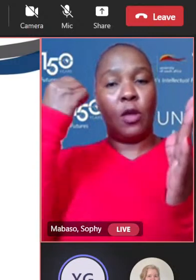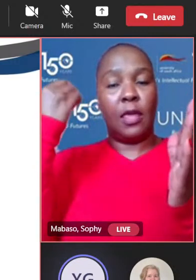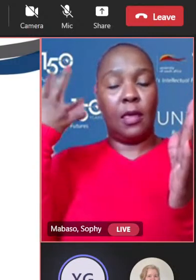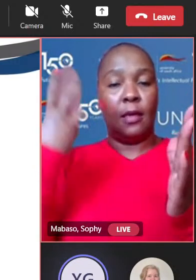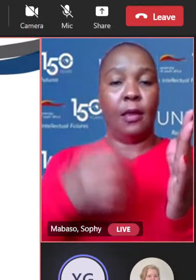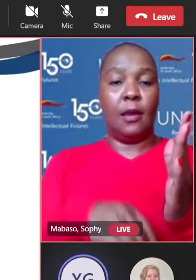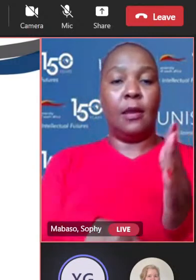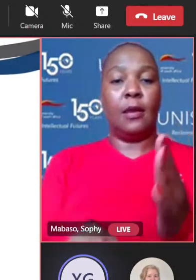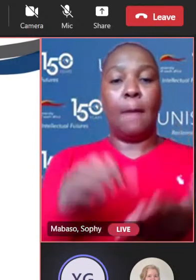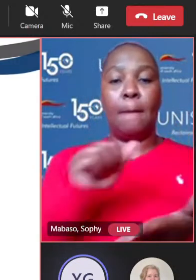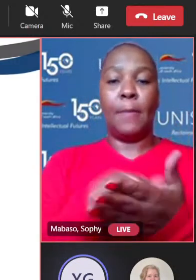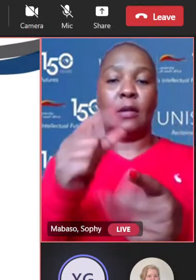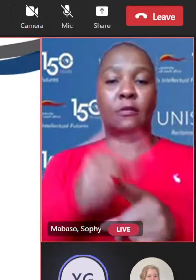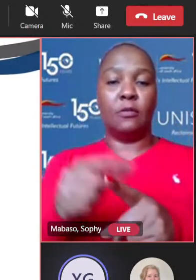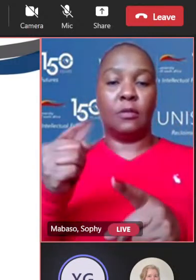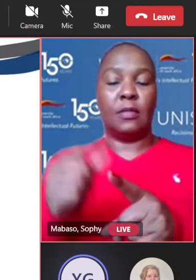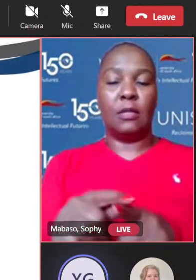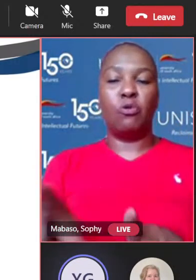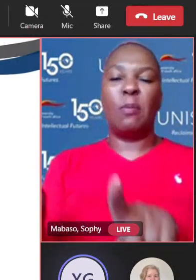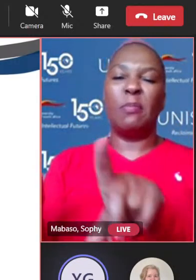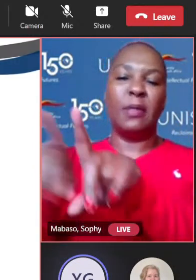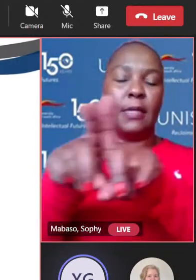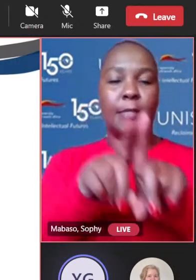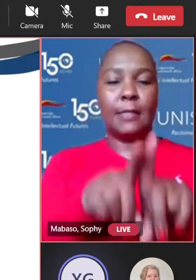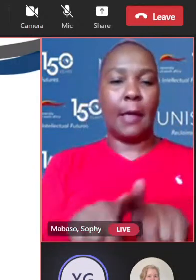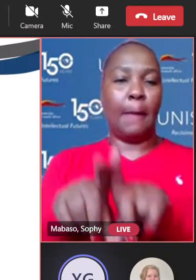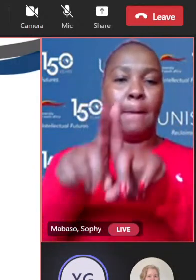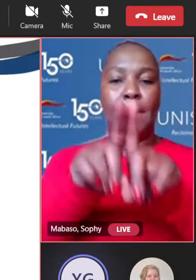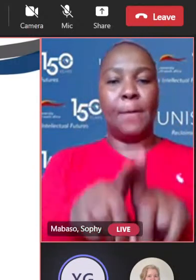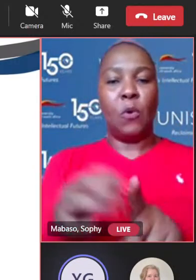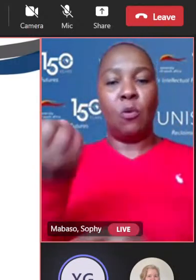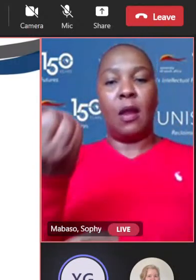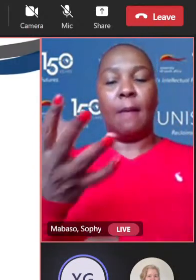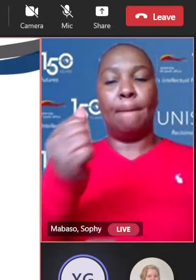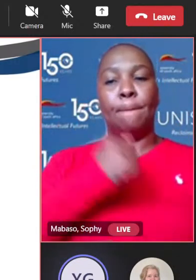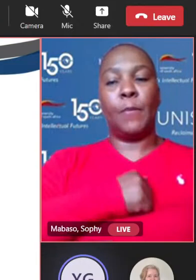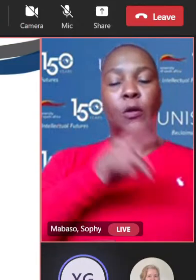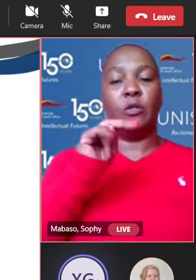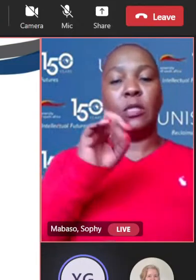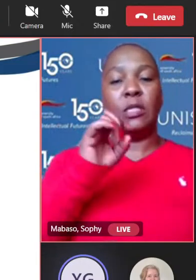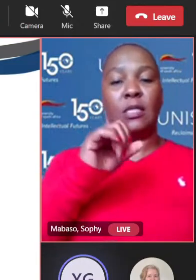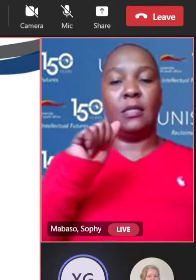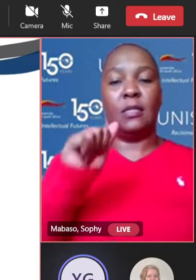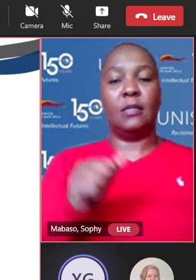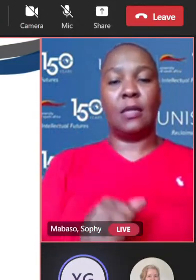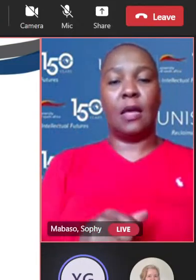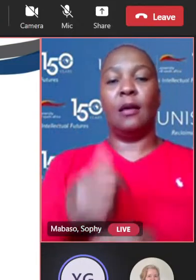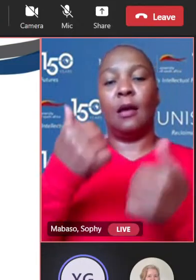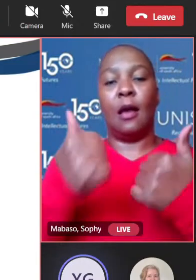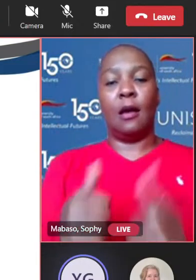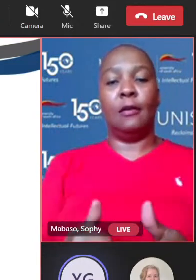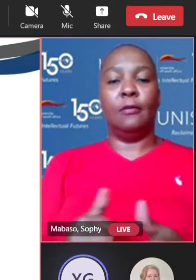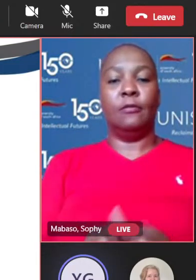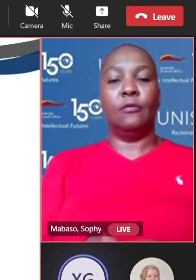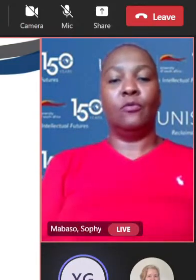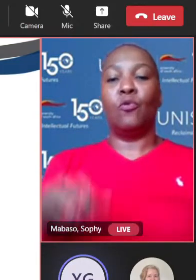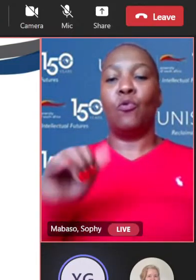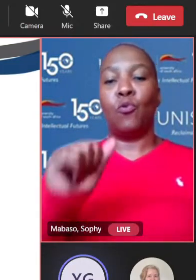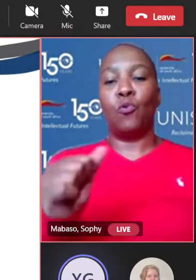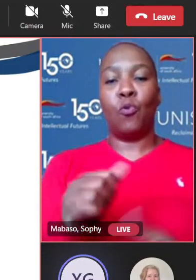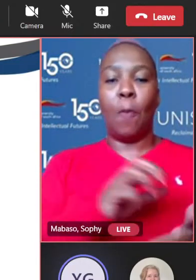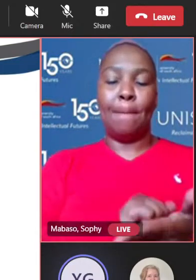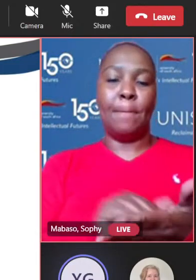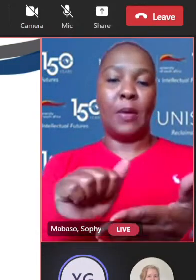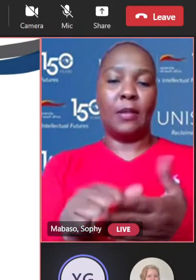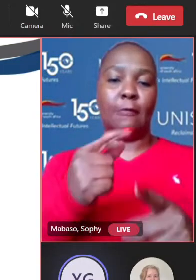be similar to what we followed when we claimed the MyUnisa account. A new password will be sent to your account, and you will